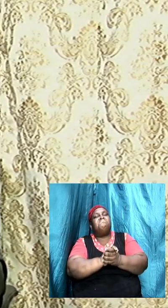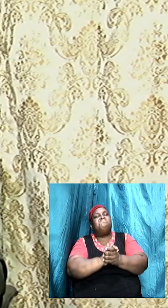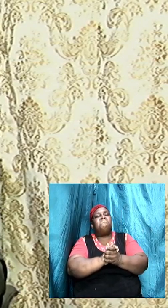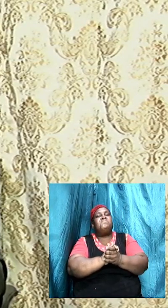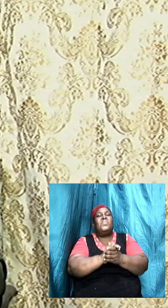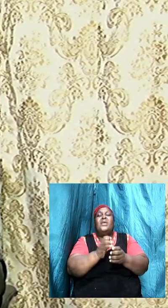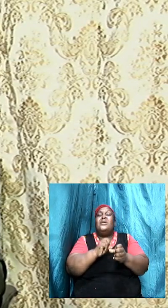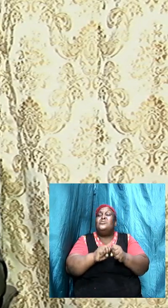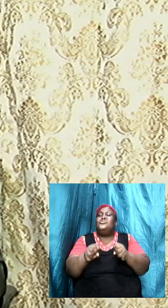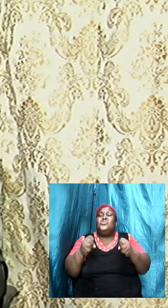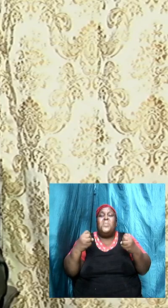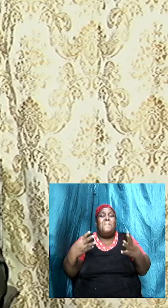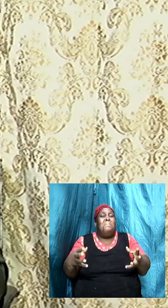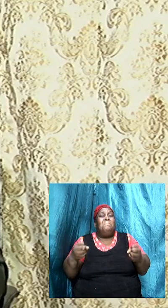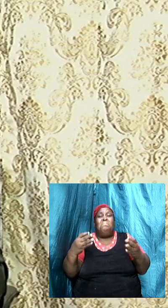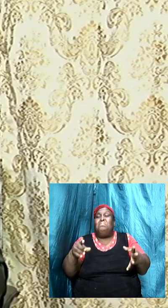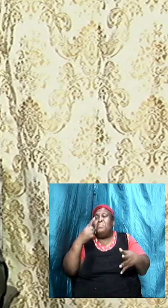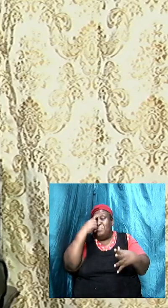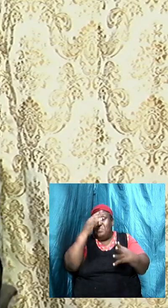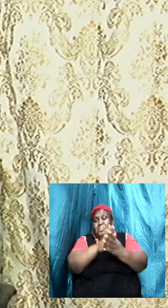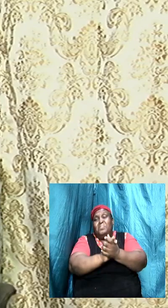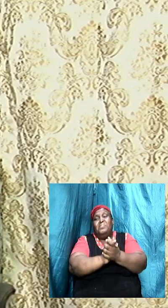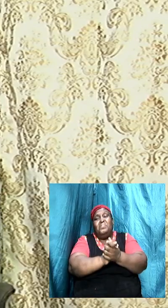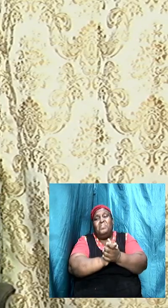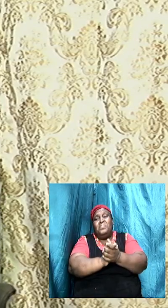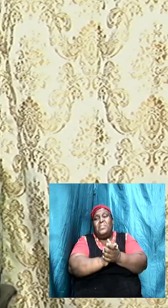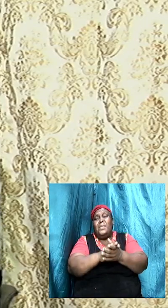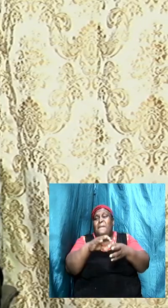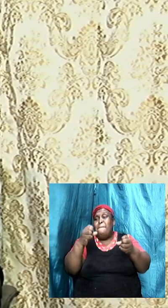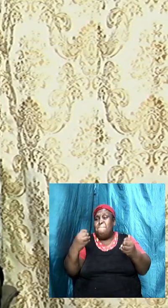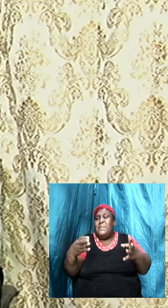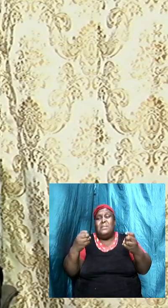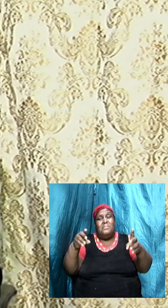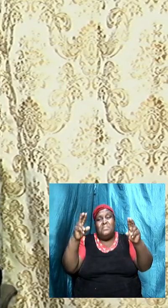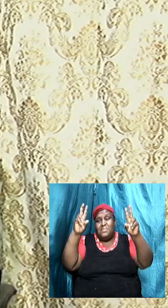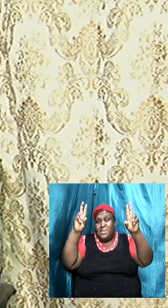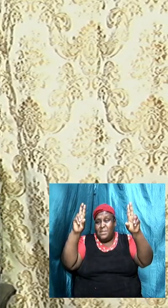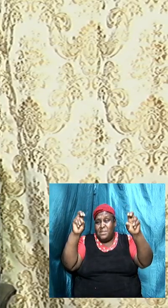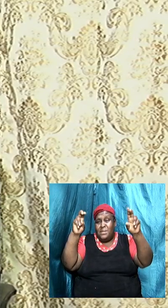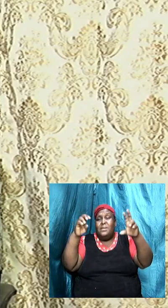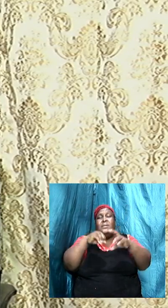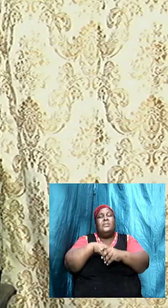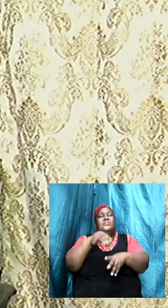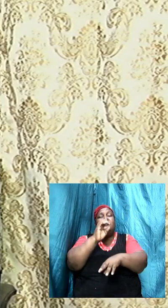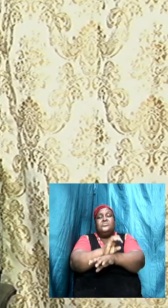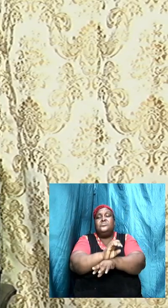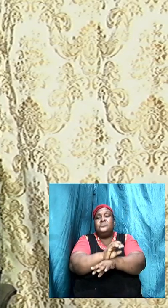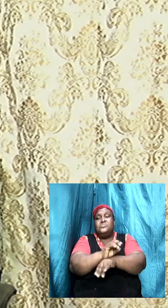There are so many varied beliefs and many topics in church.